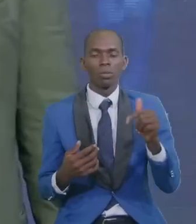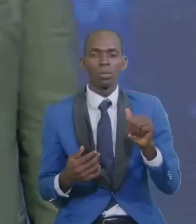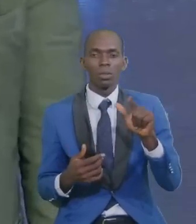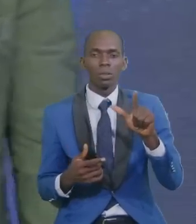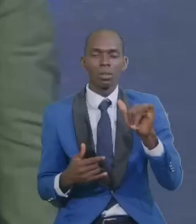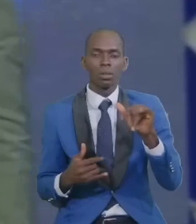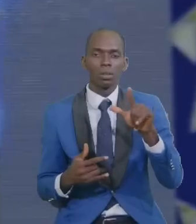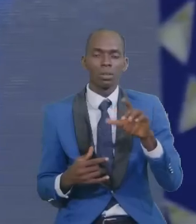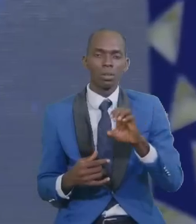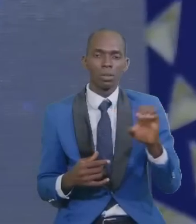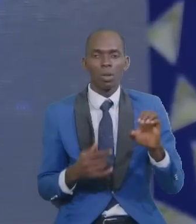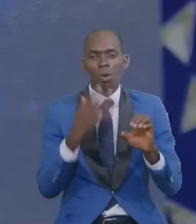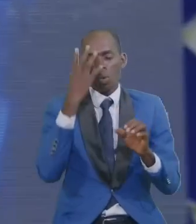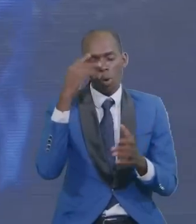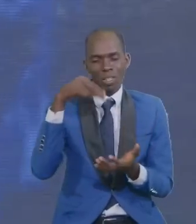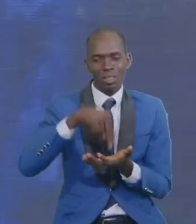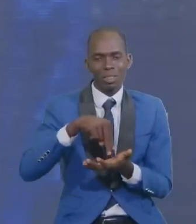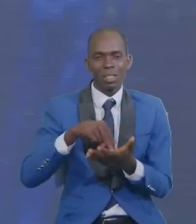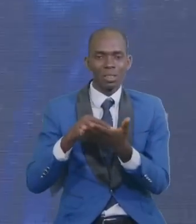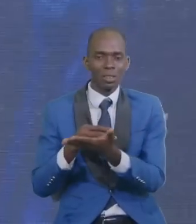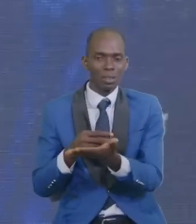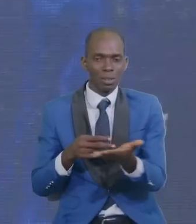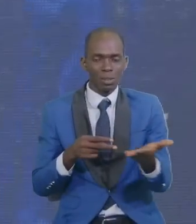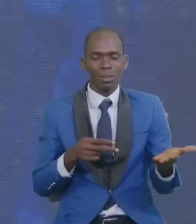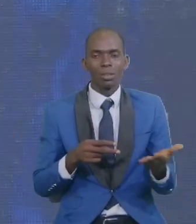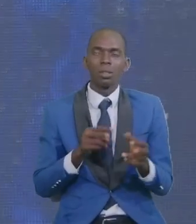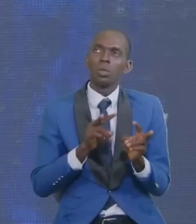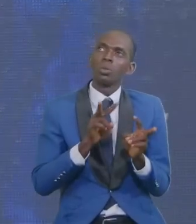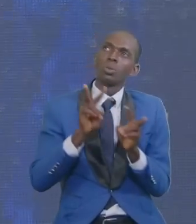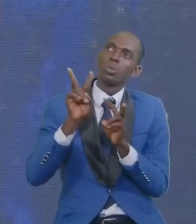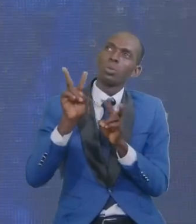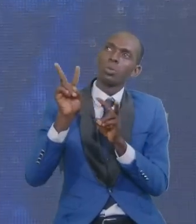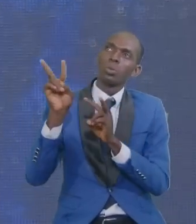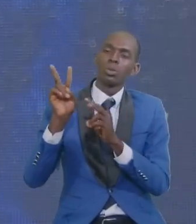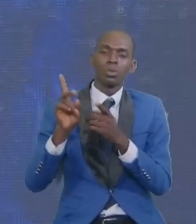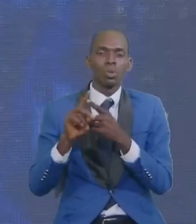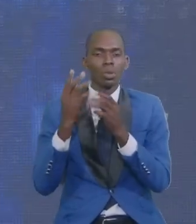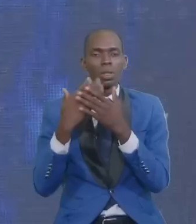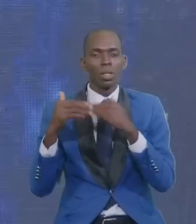why stand ye gazing up into heaven?